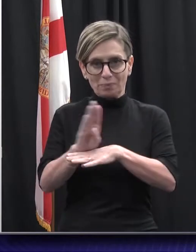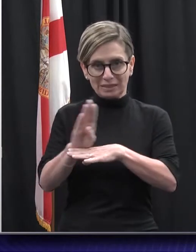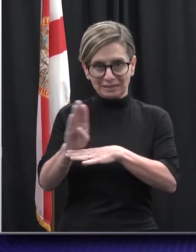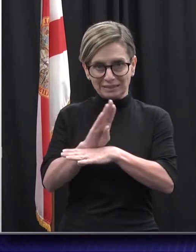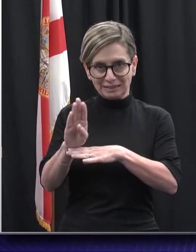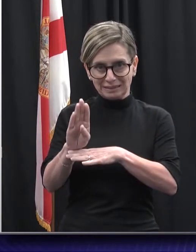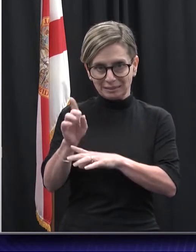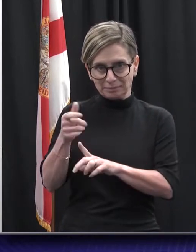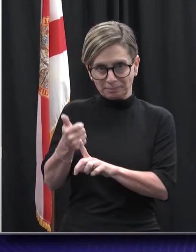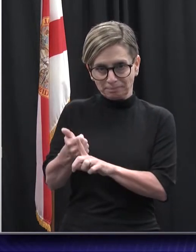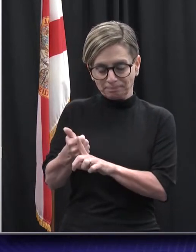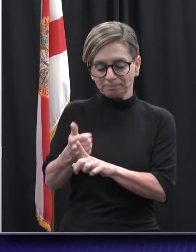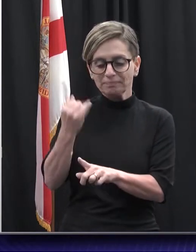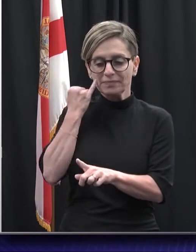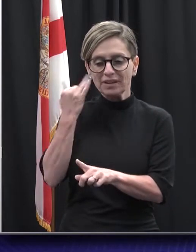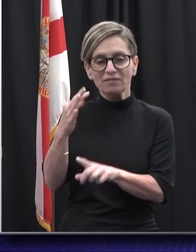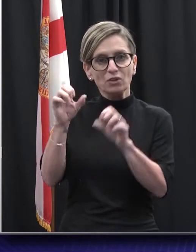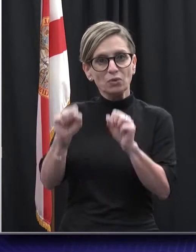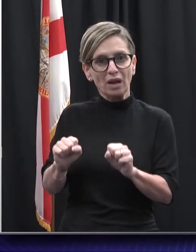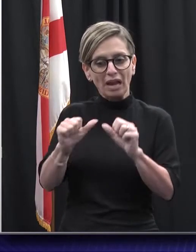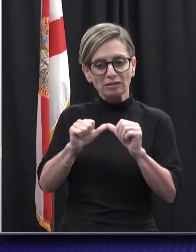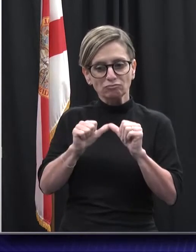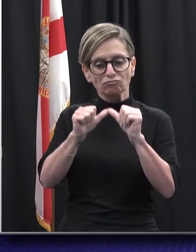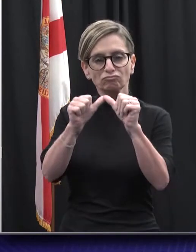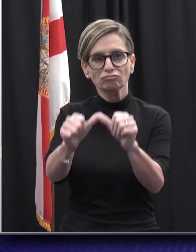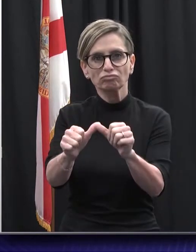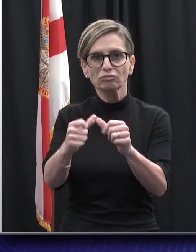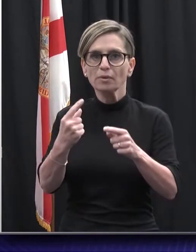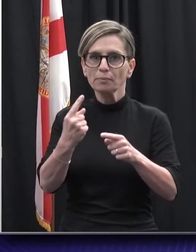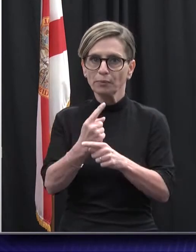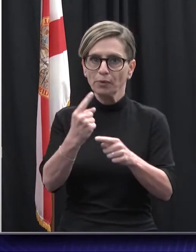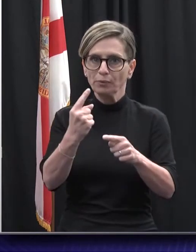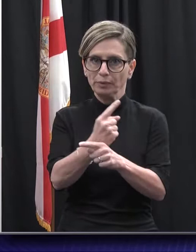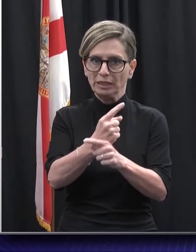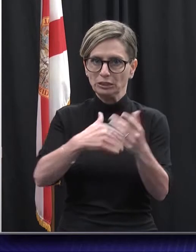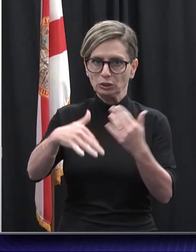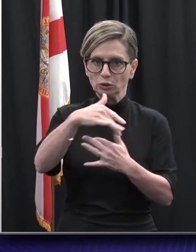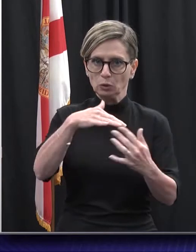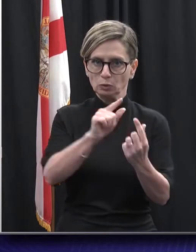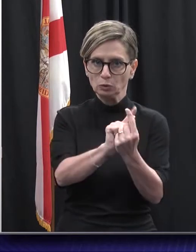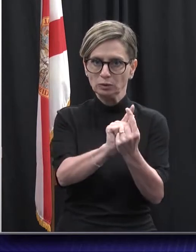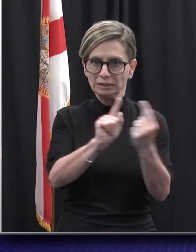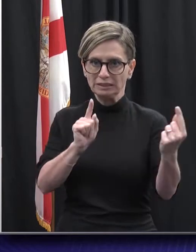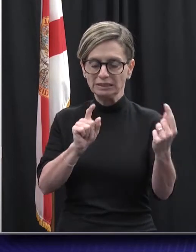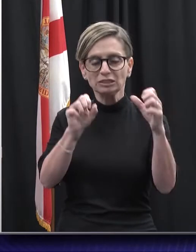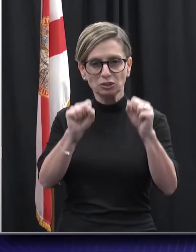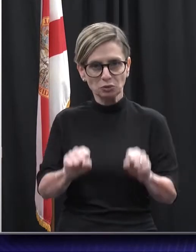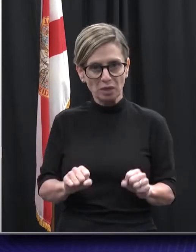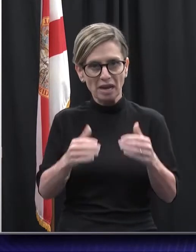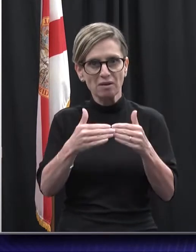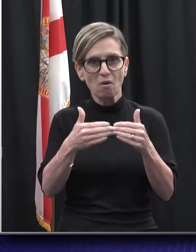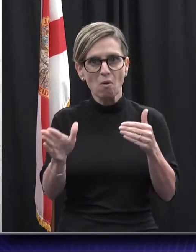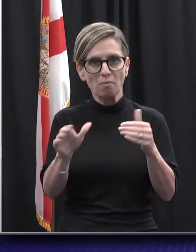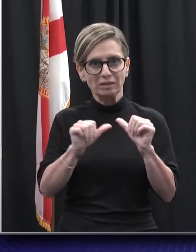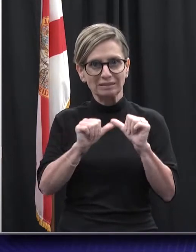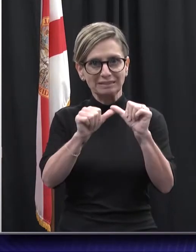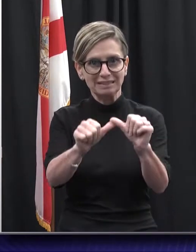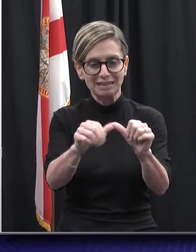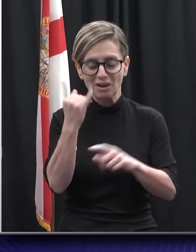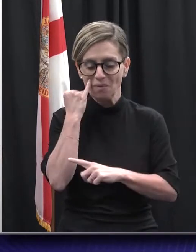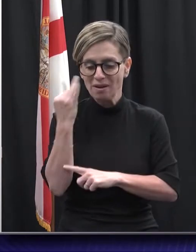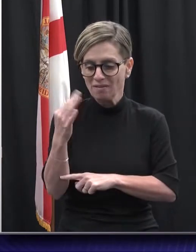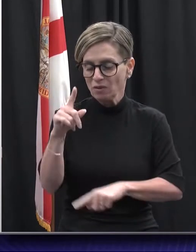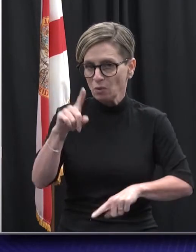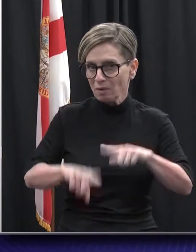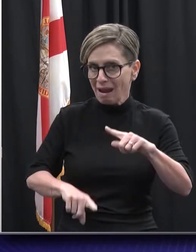distancing requirements, then you can stay open. If you cannot, then you should close. It preserves the ability to do the